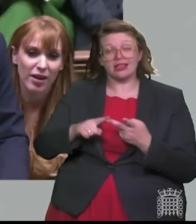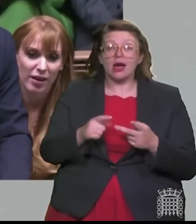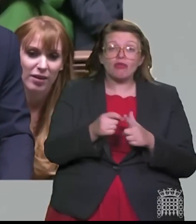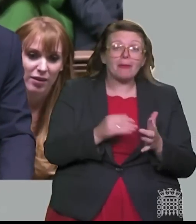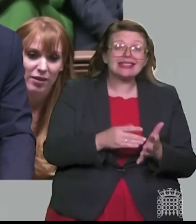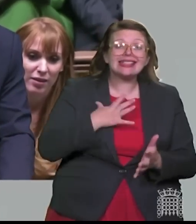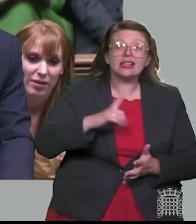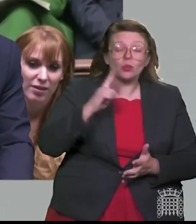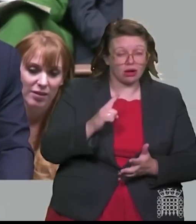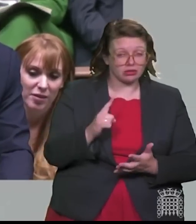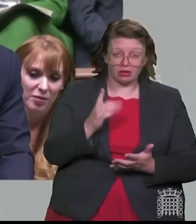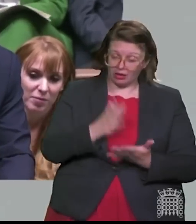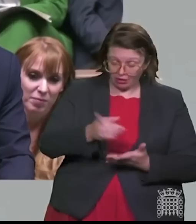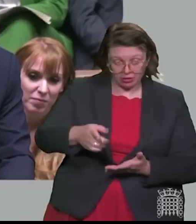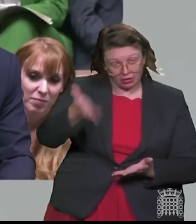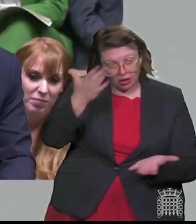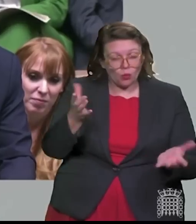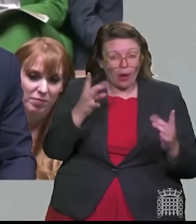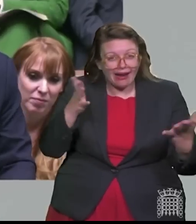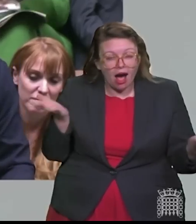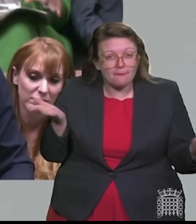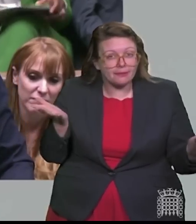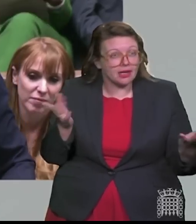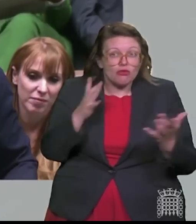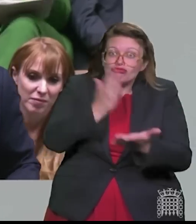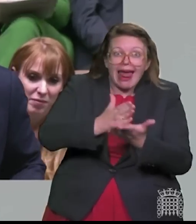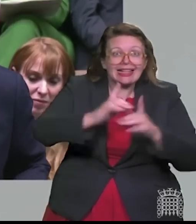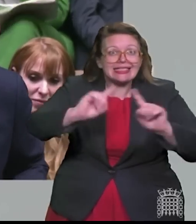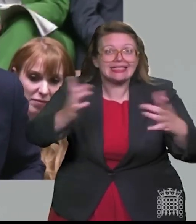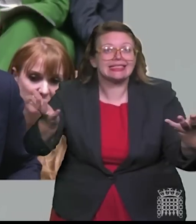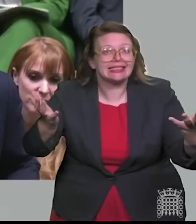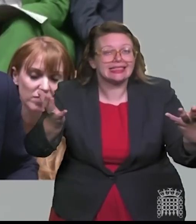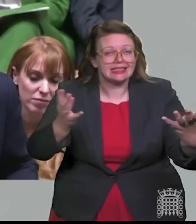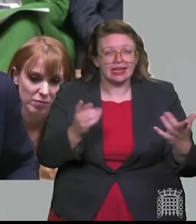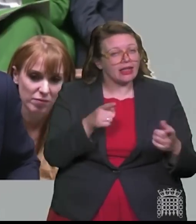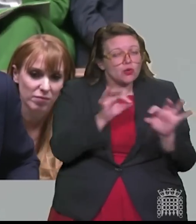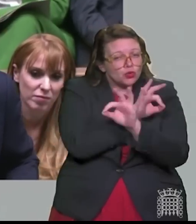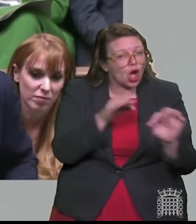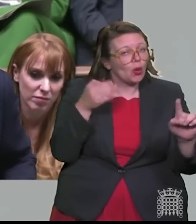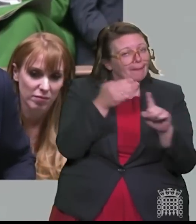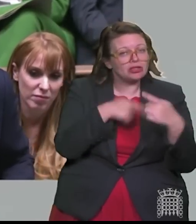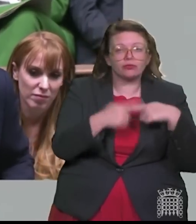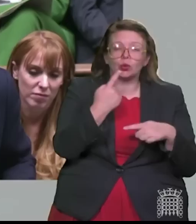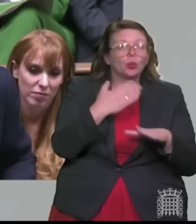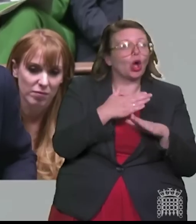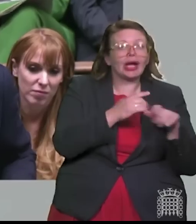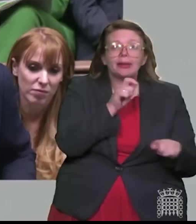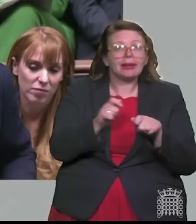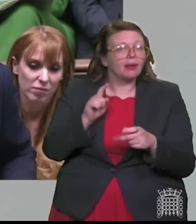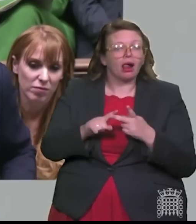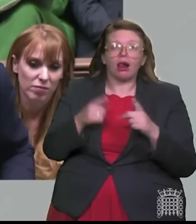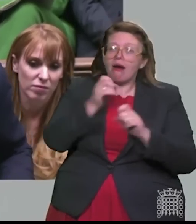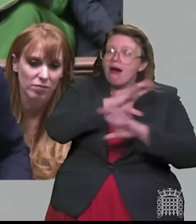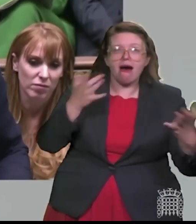This mess on immigration reveals a Tory party with no ambition for working people and no ambition for Britain. Just the same